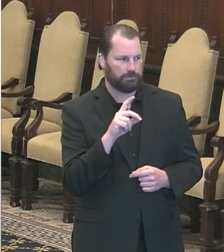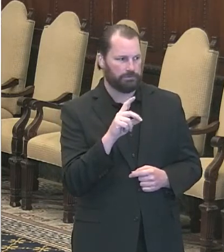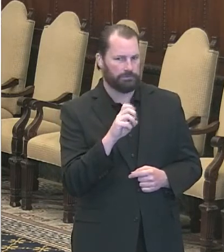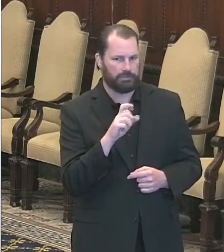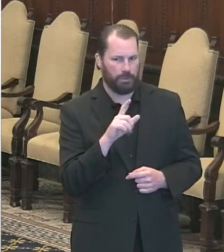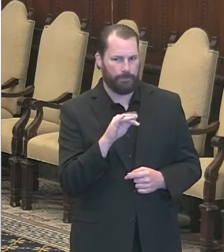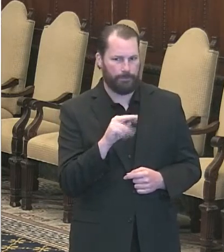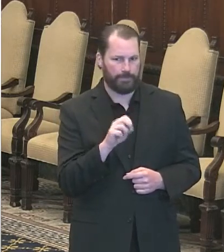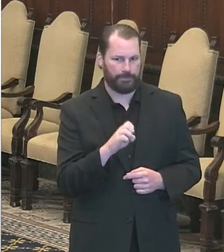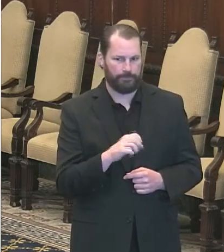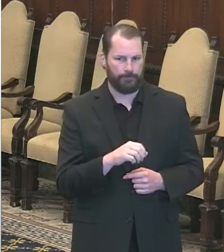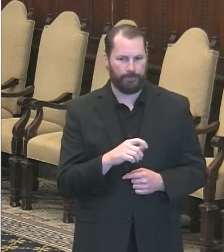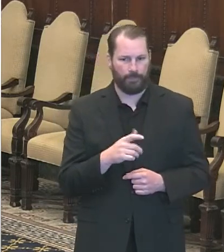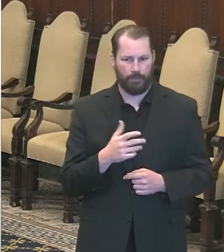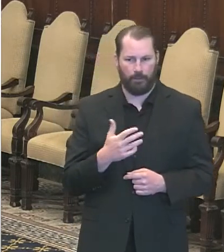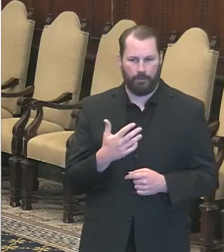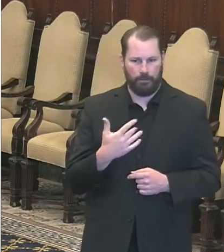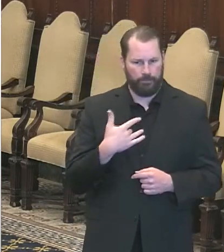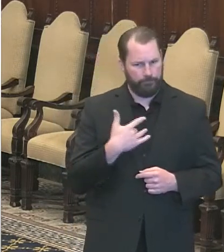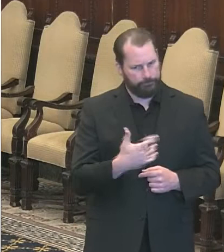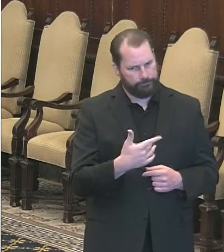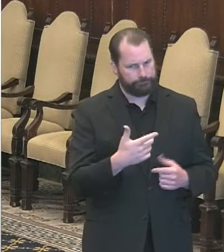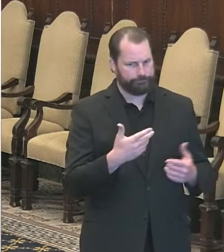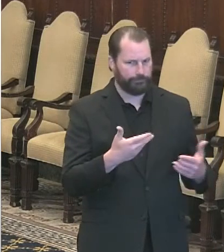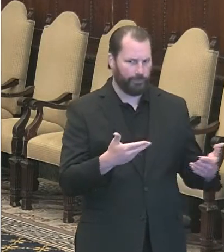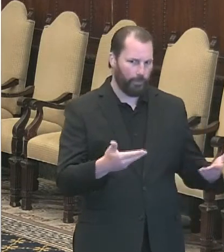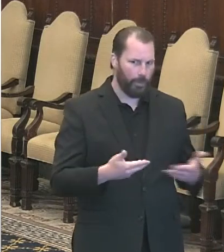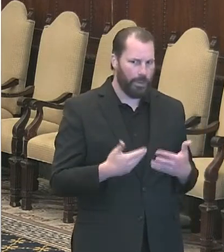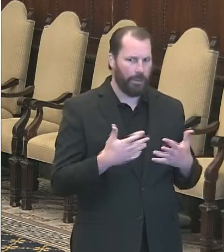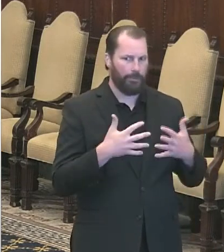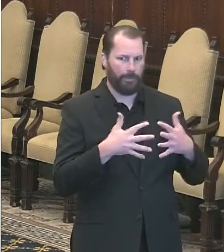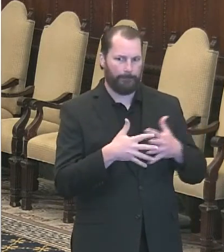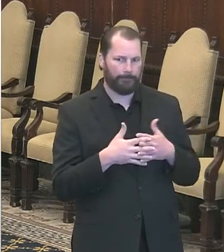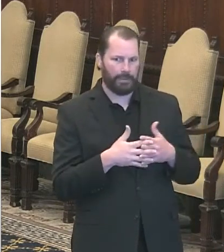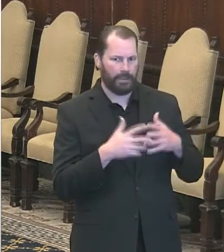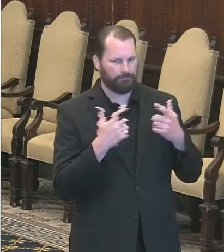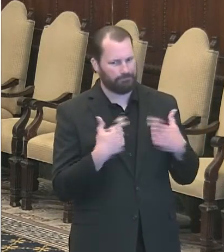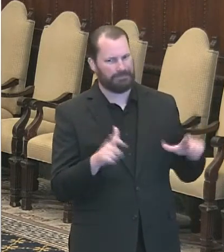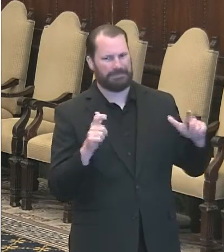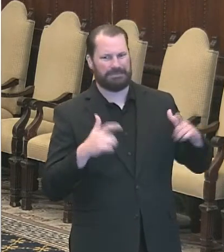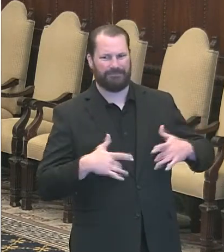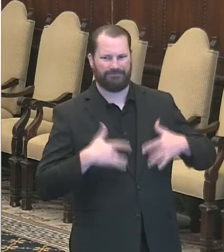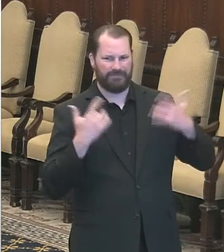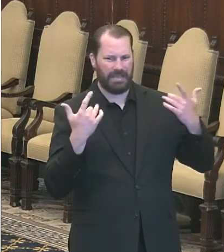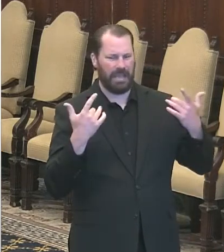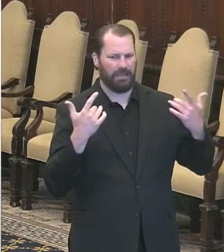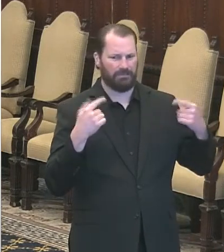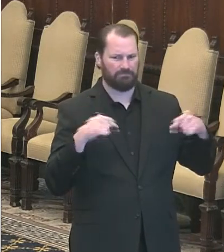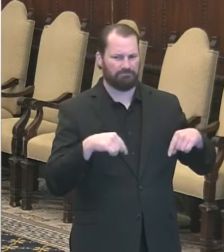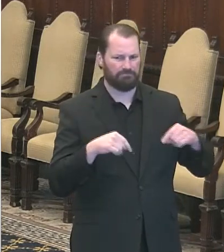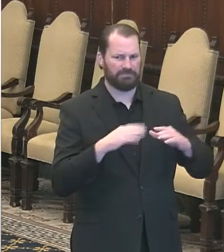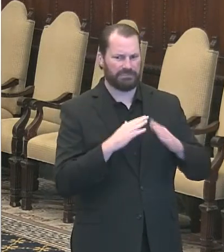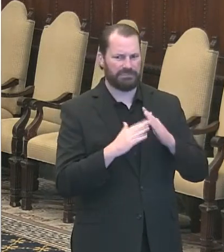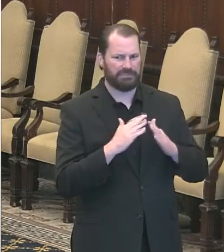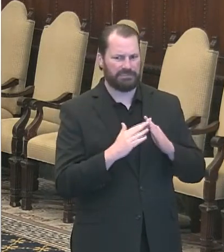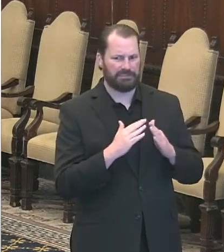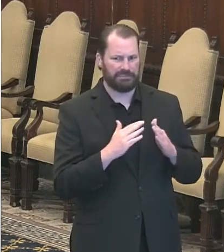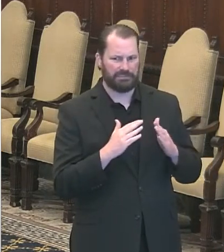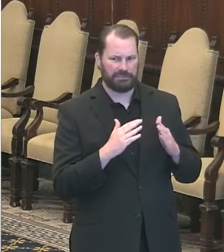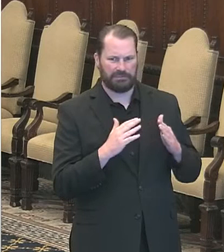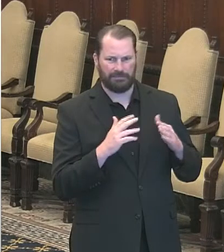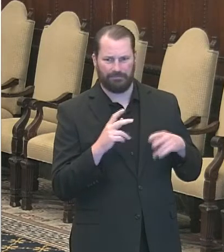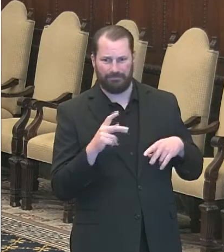Welcome America, what makes it a big event that makes a lot of money for the city is the fact that it attracts people from